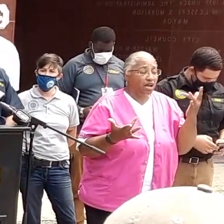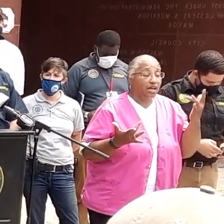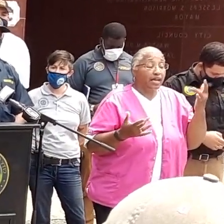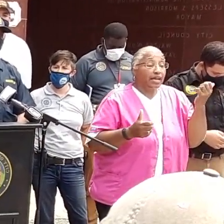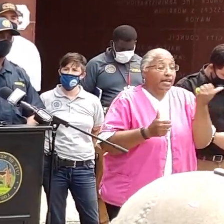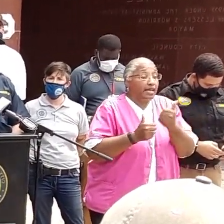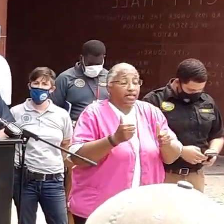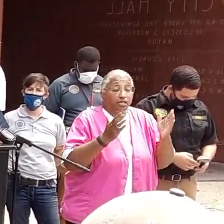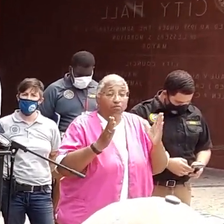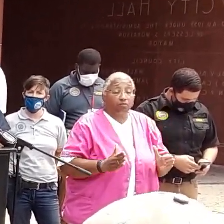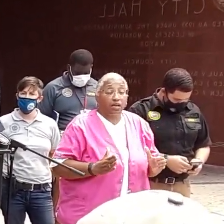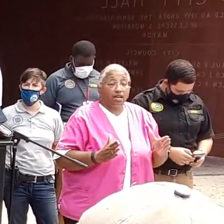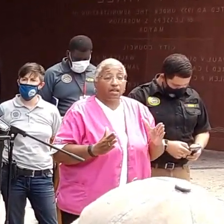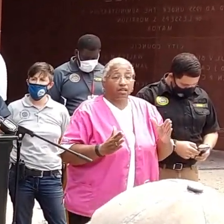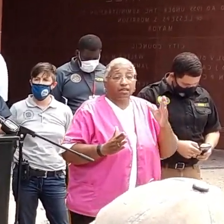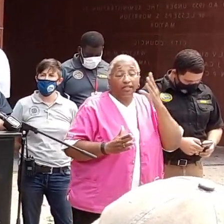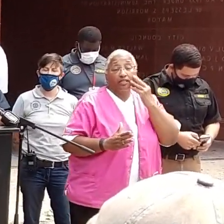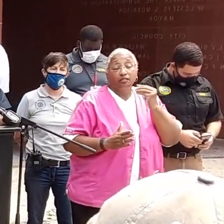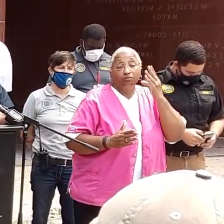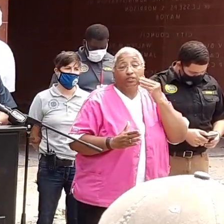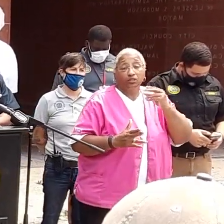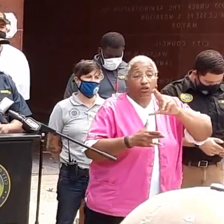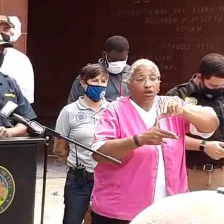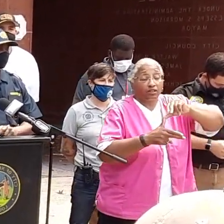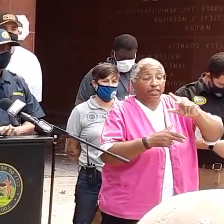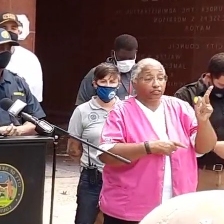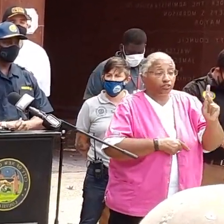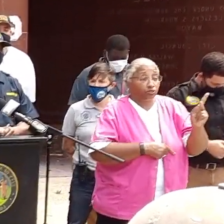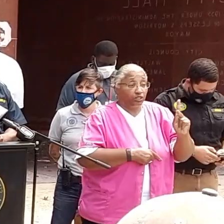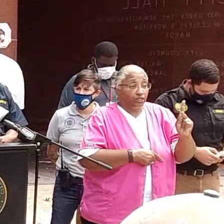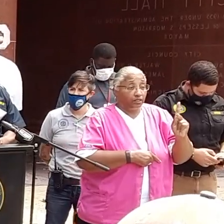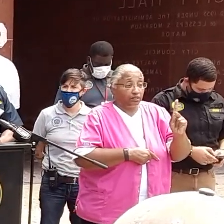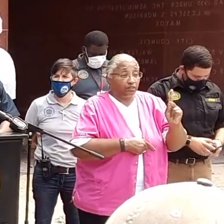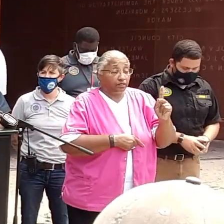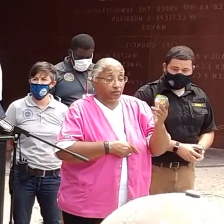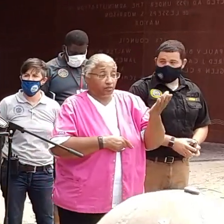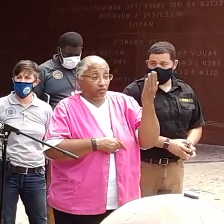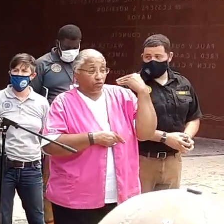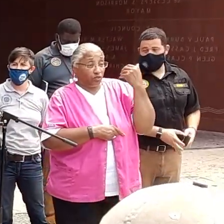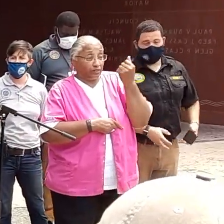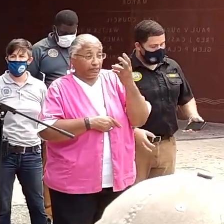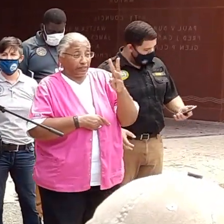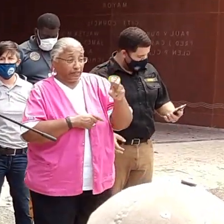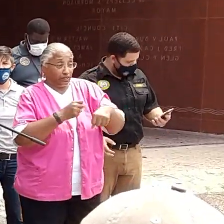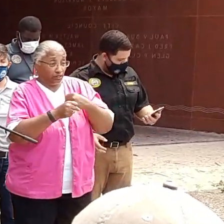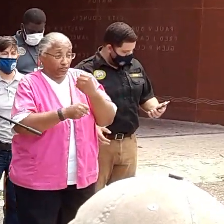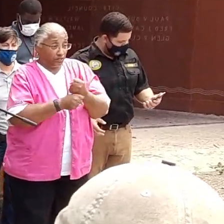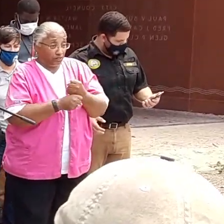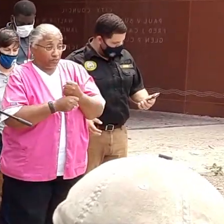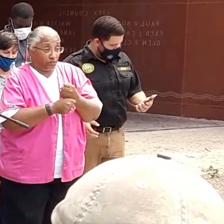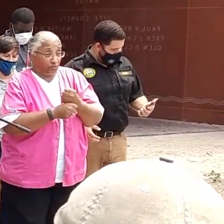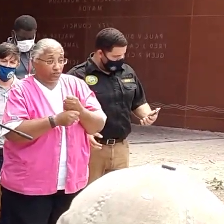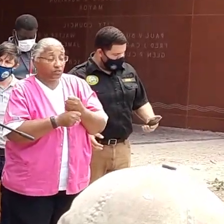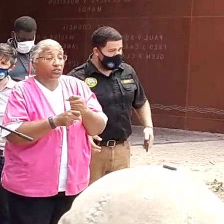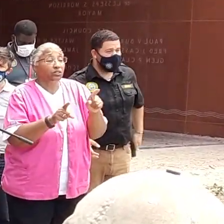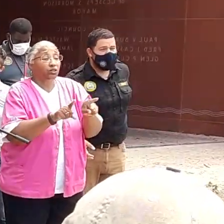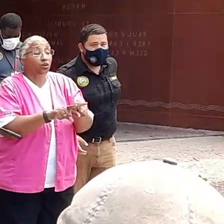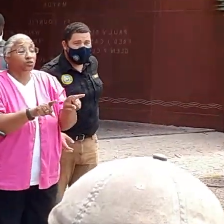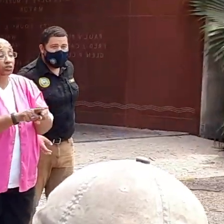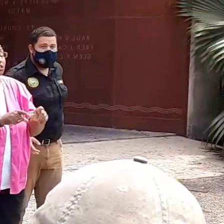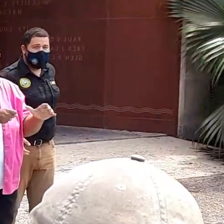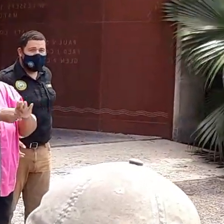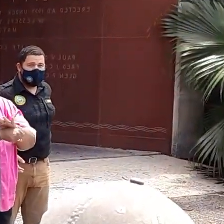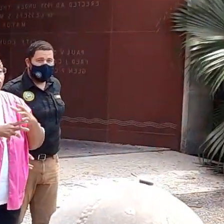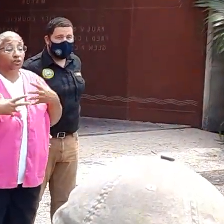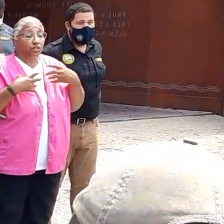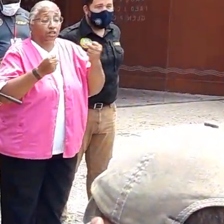anyone who experienced Hurricane Katrina 16 years ago, experienced it firsthand, and even the full recovery